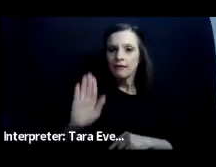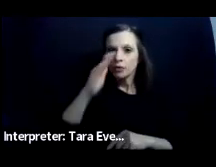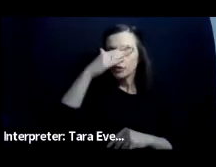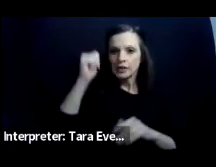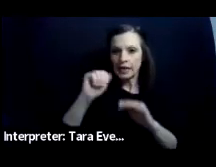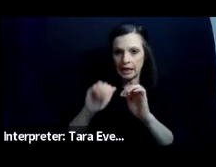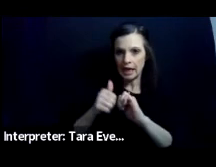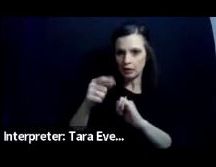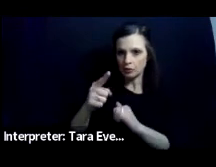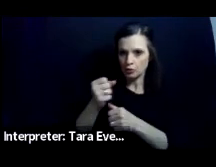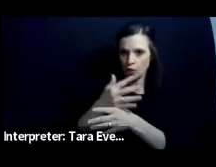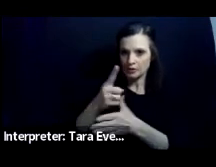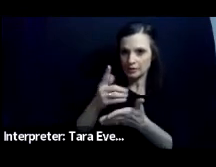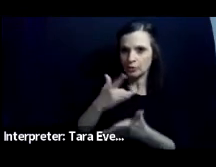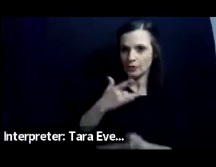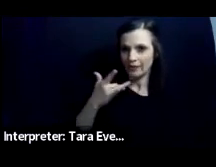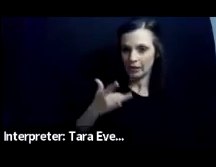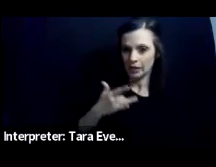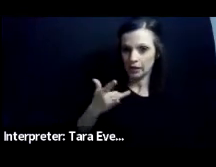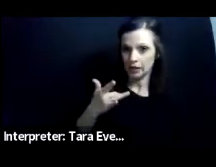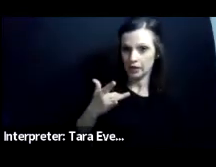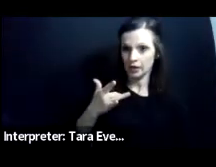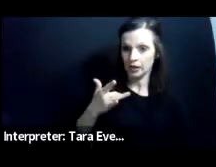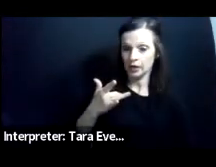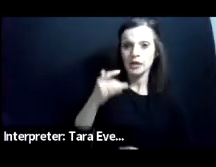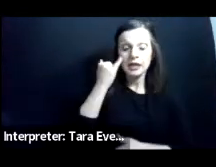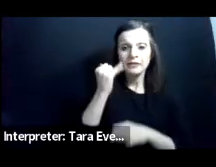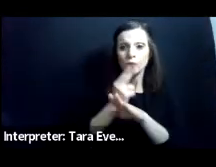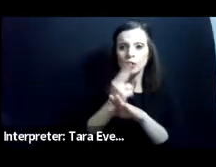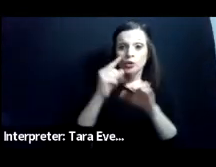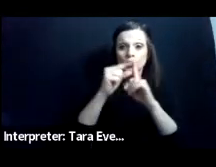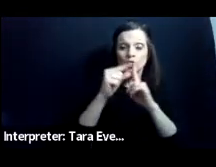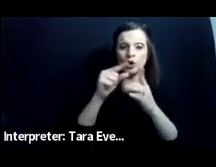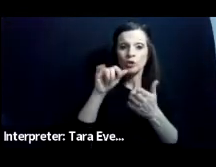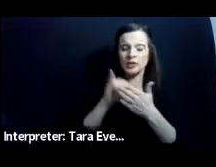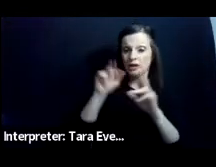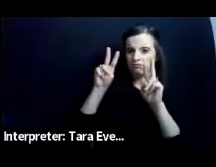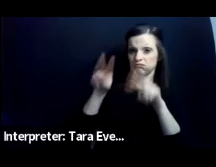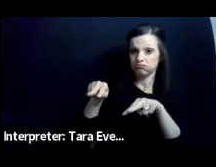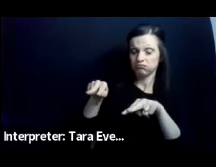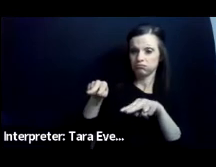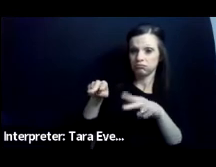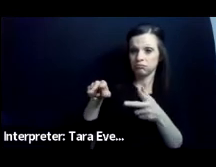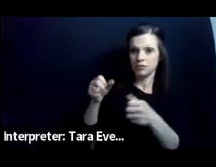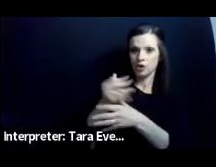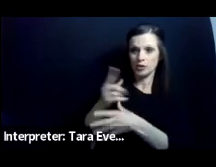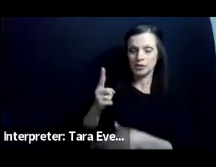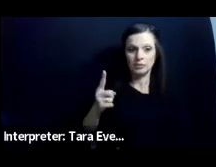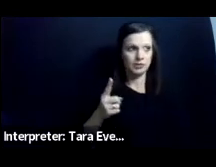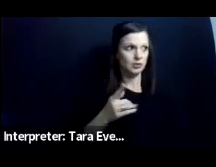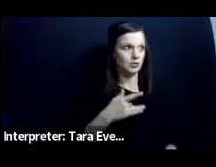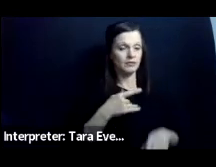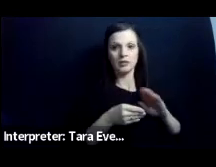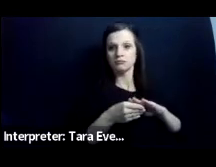use terms that are stigmatizing, we're not helping people feel any better